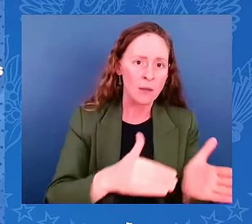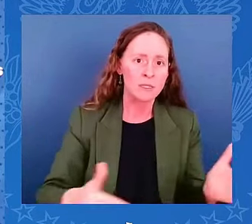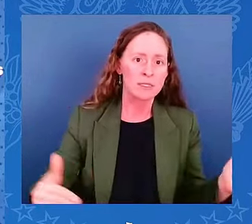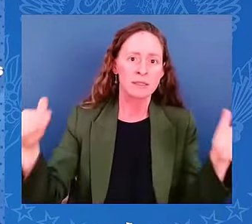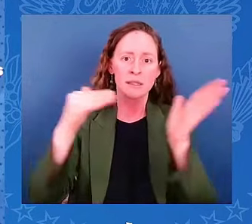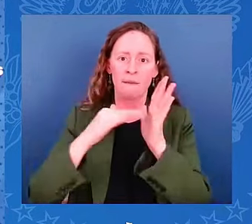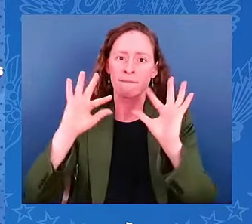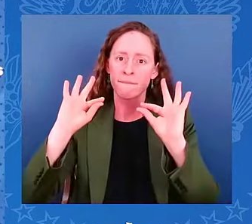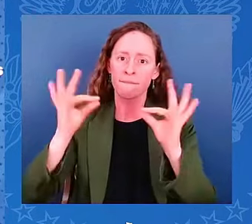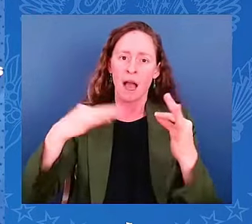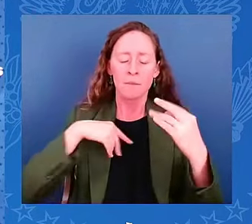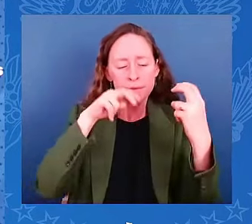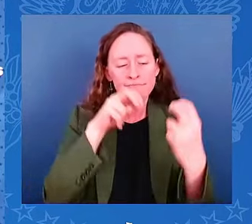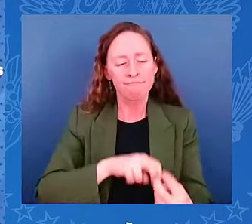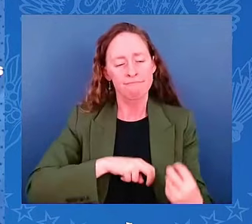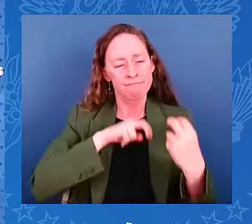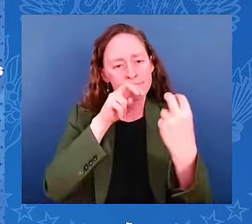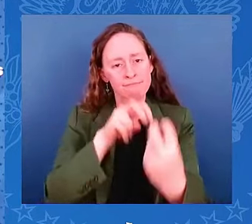shootings.